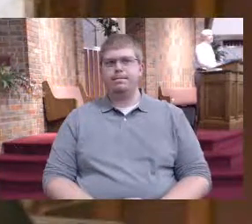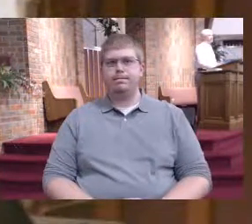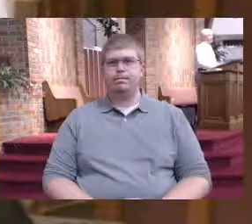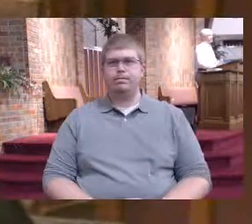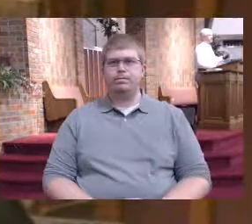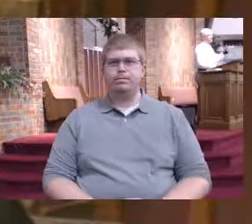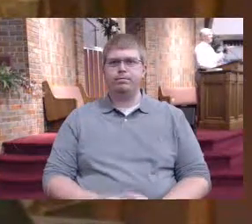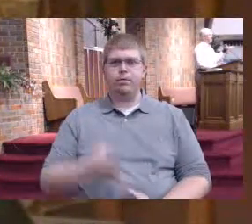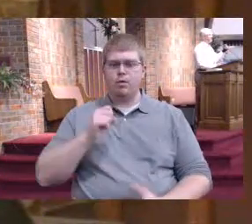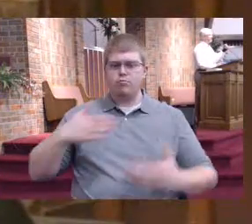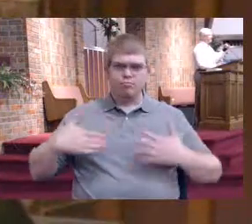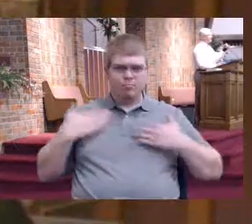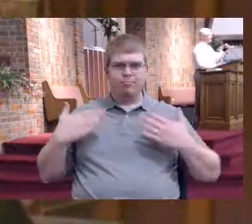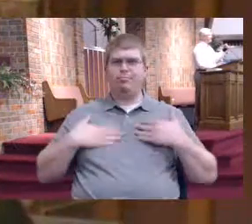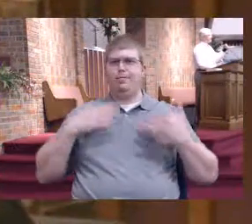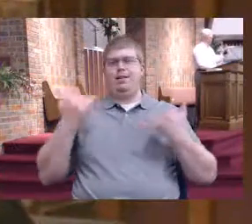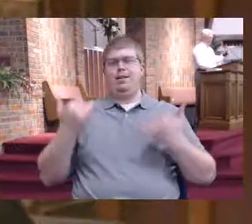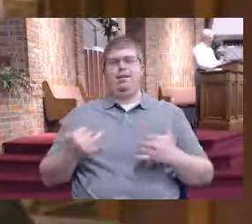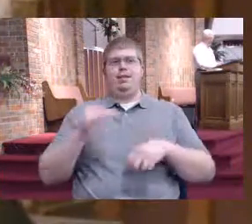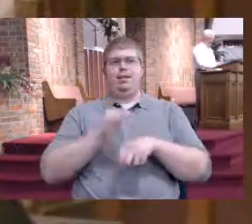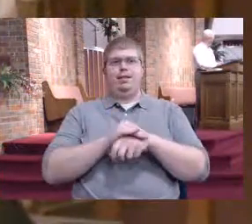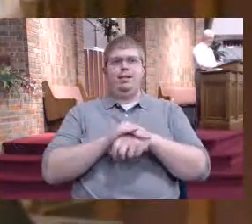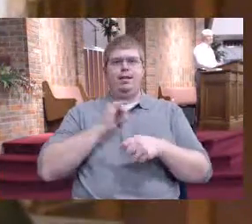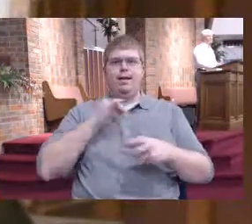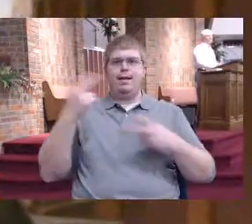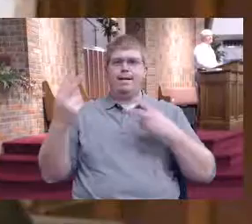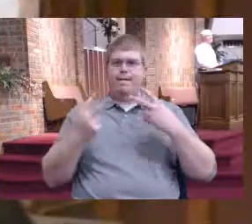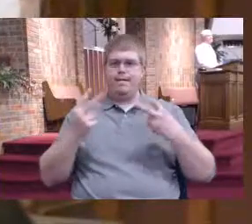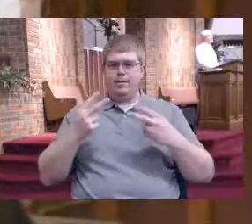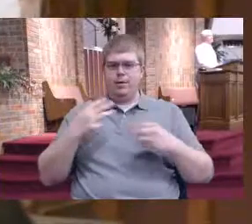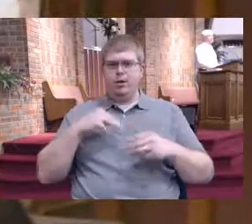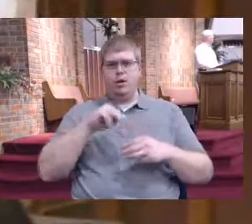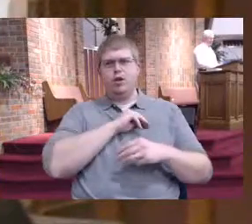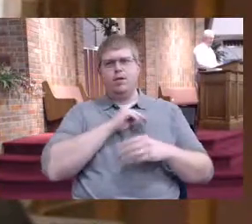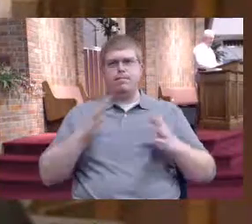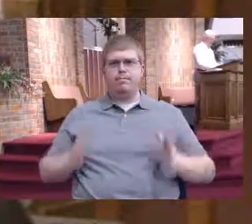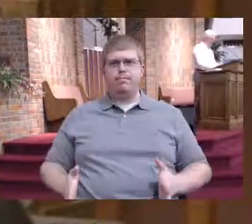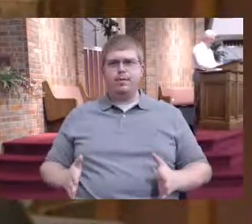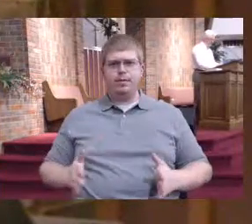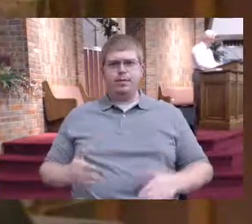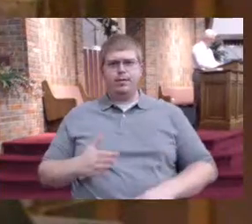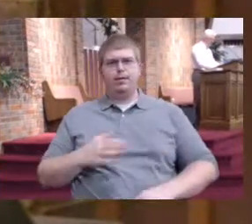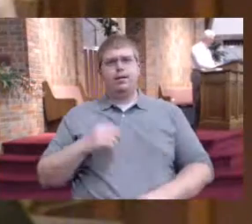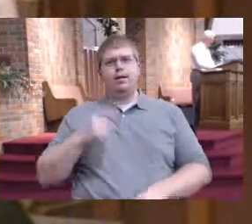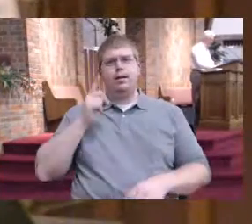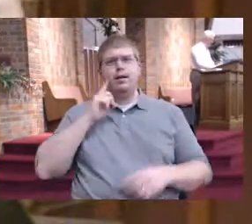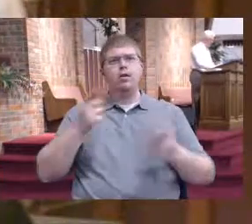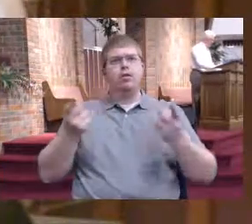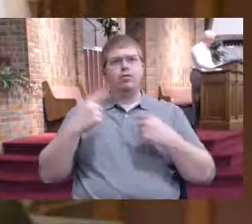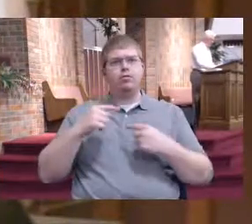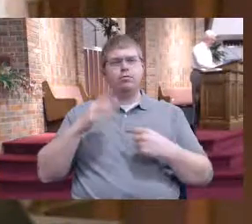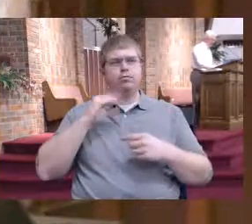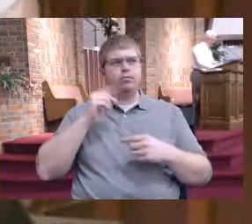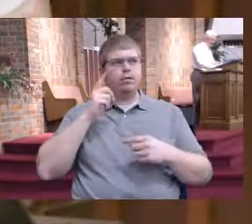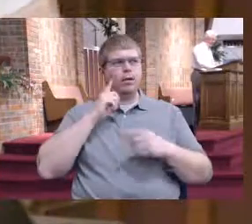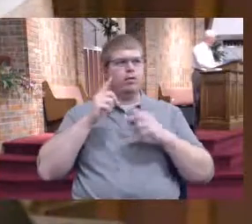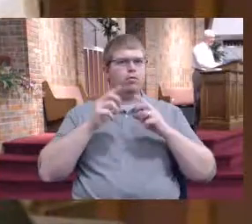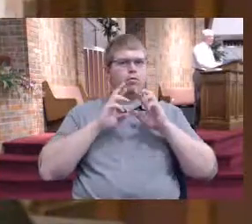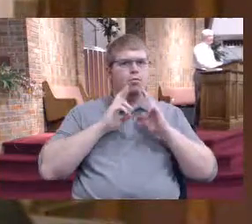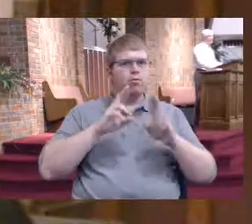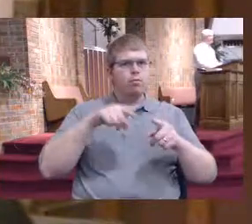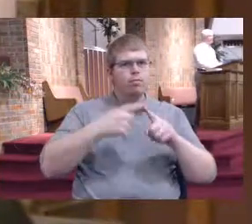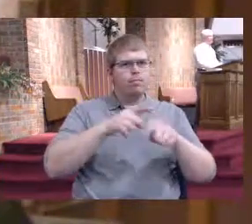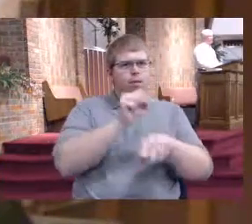We're thrilled this evening to have a visiting missionary with us. He's going to speak to us and bring us a report on the work that's going on in